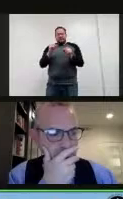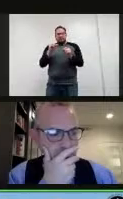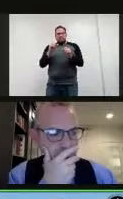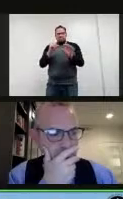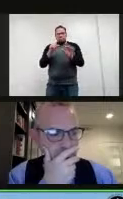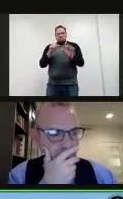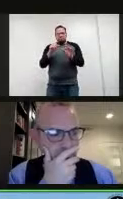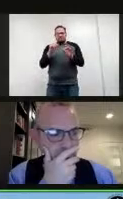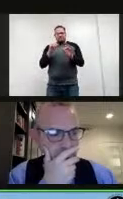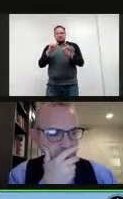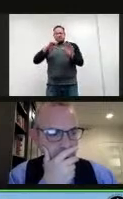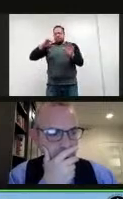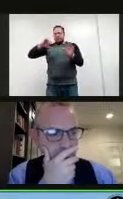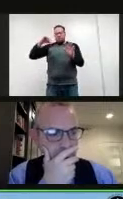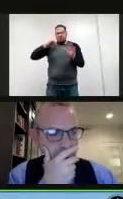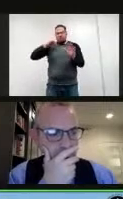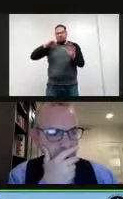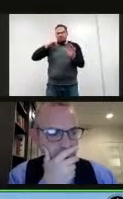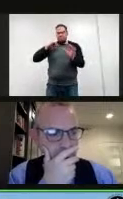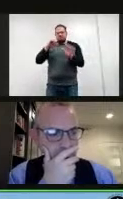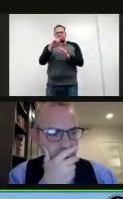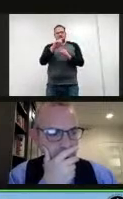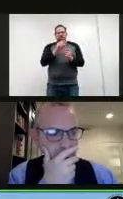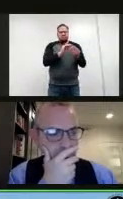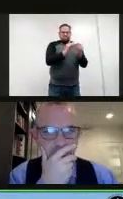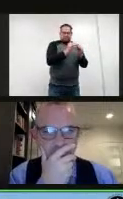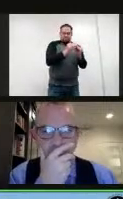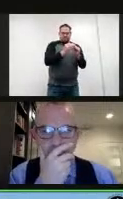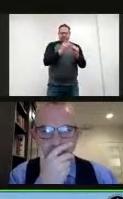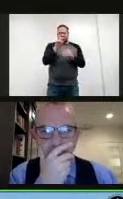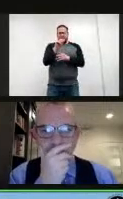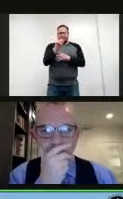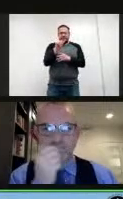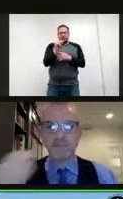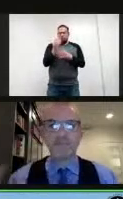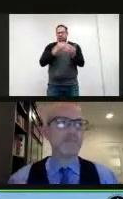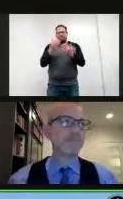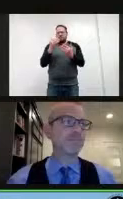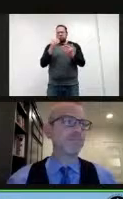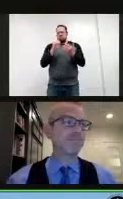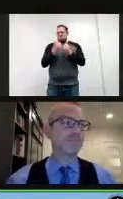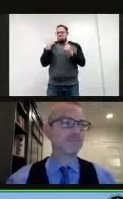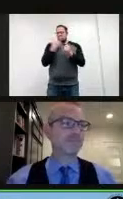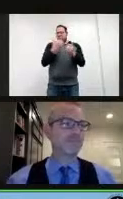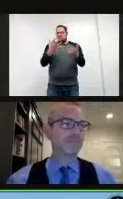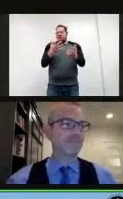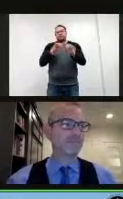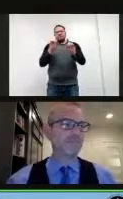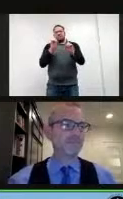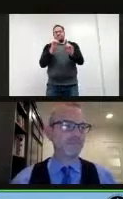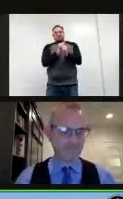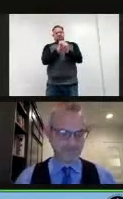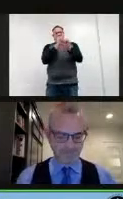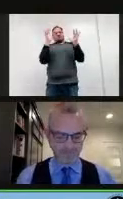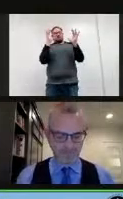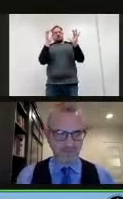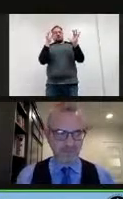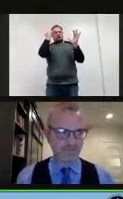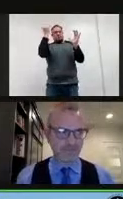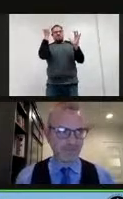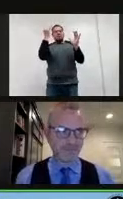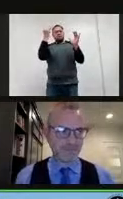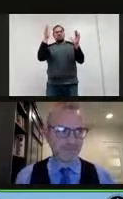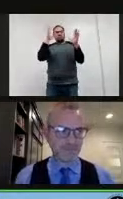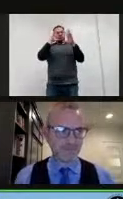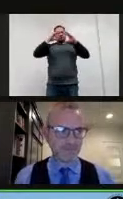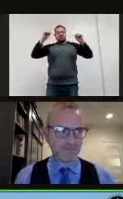take qualitative data or quantitative data or whatever way we want to. But the whole idea as a superintendent uses something